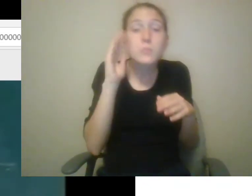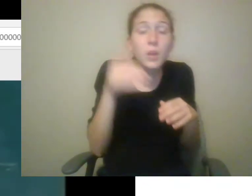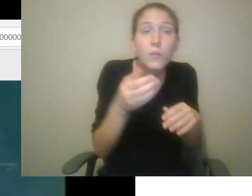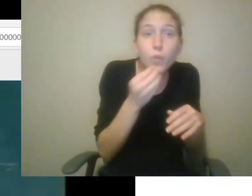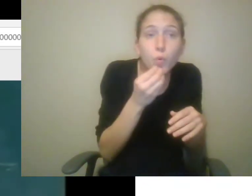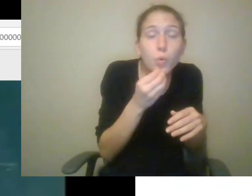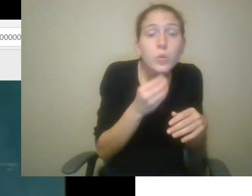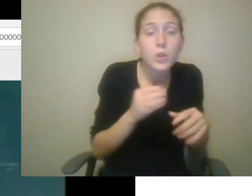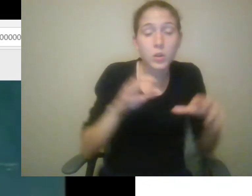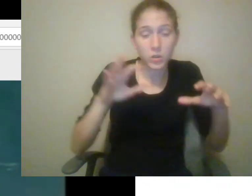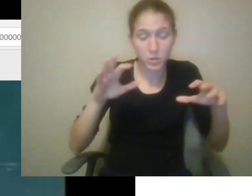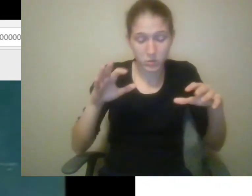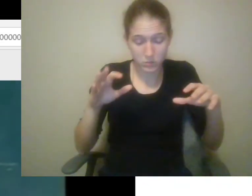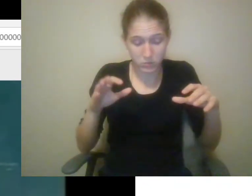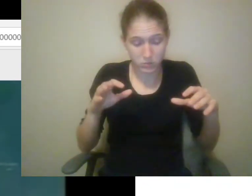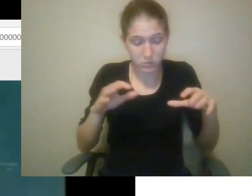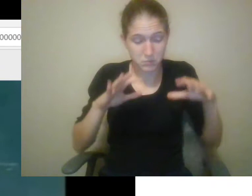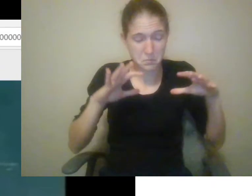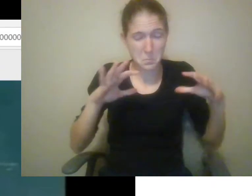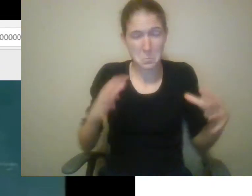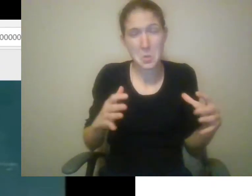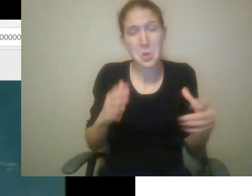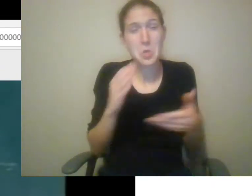and a piece of apple. All right,